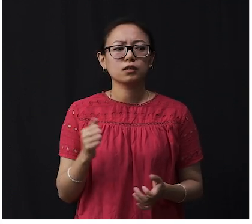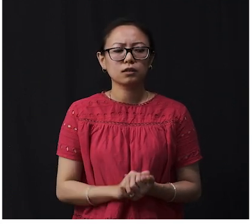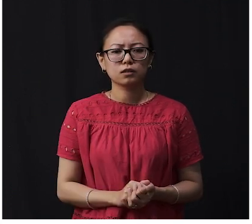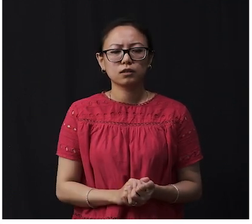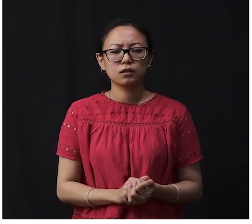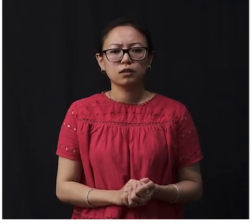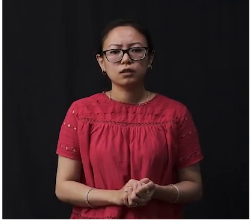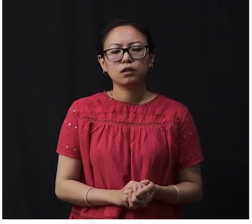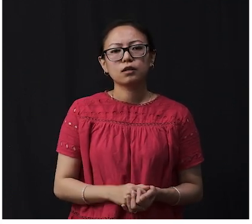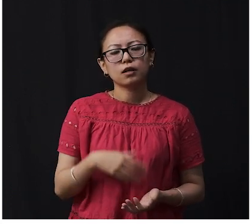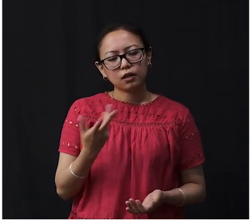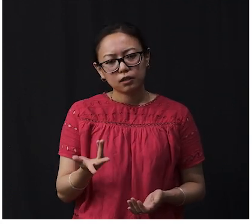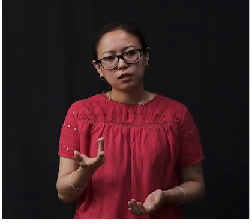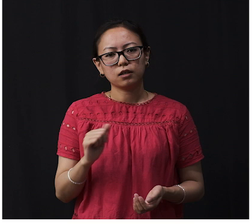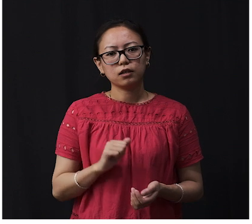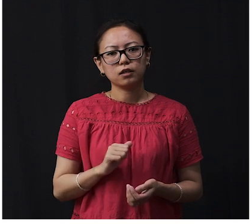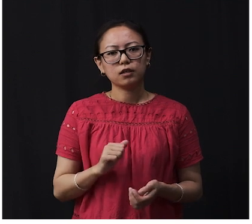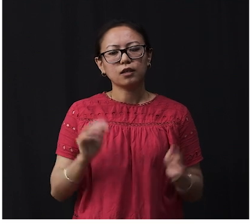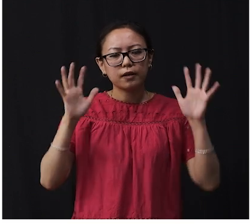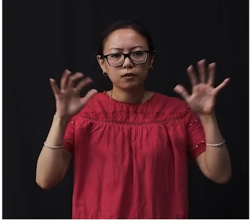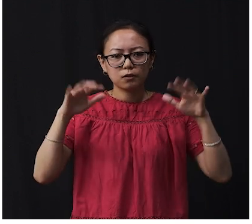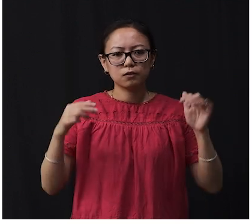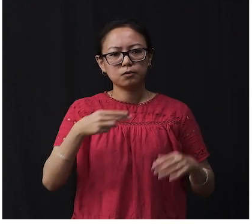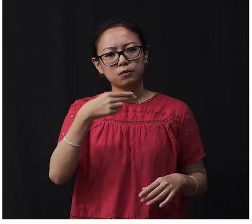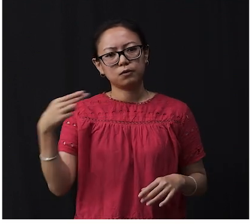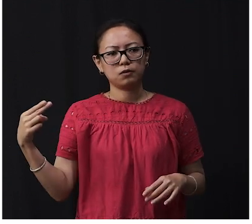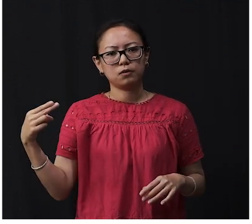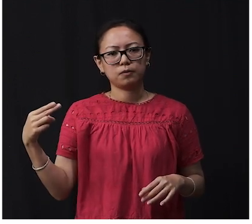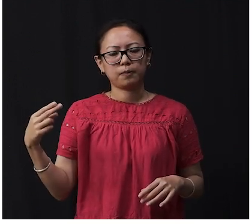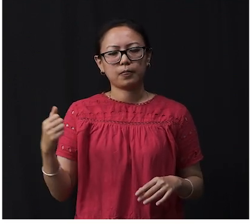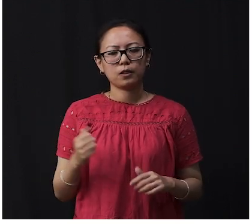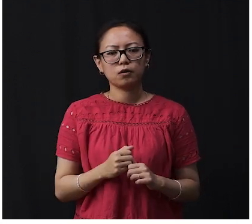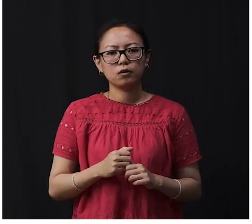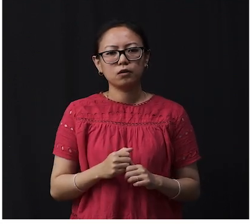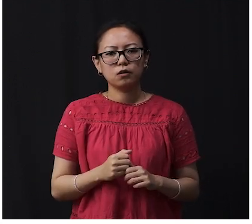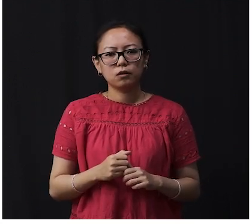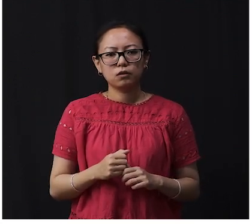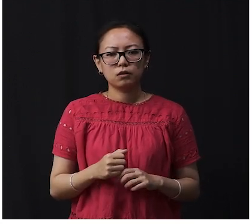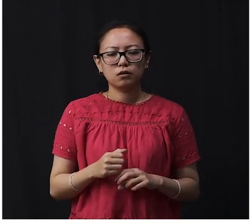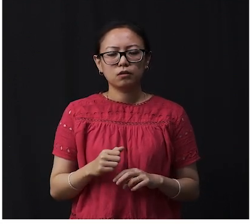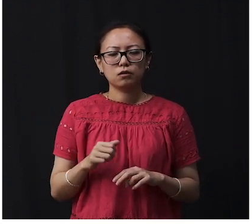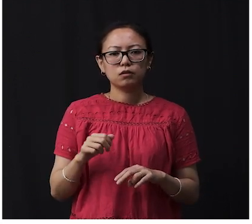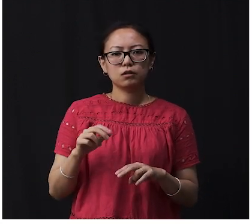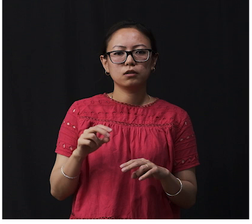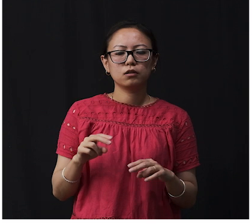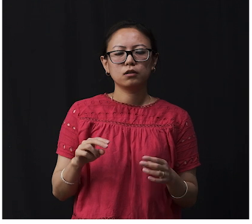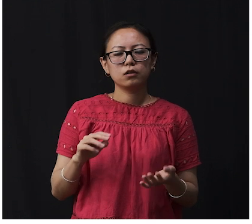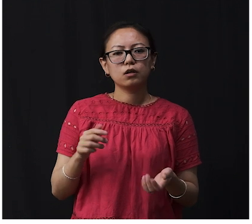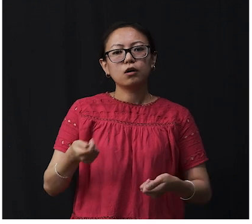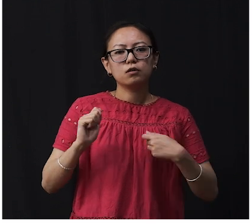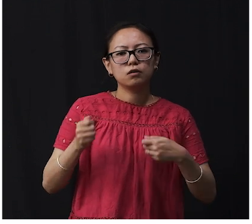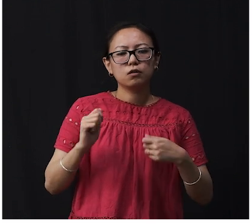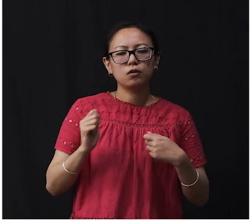monkey chatter, the dog bark, the frog it croaks, the horse it makes a